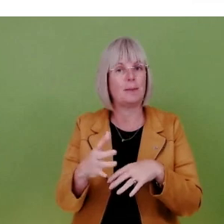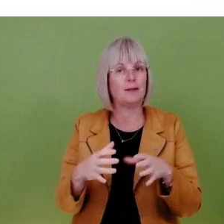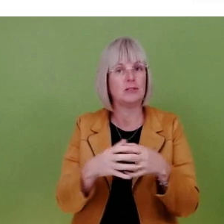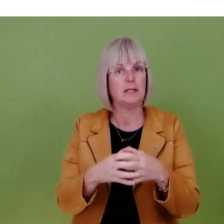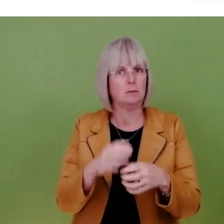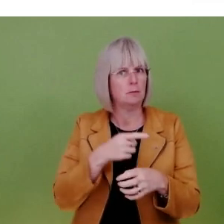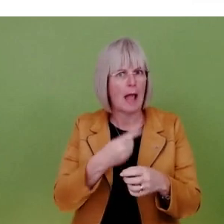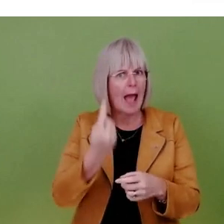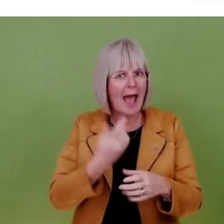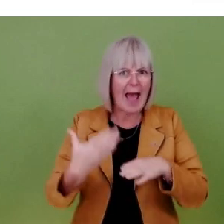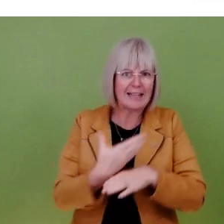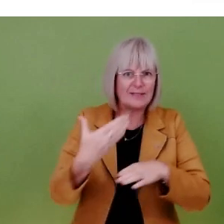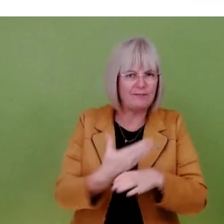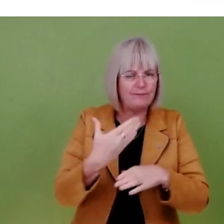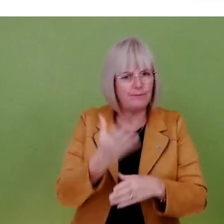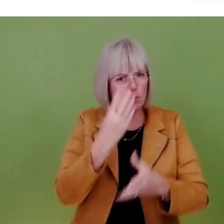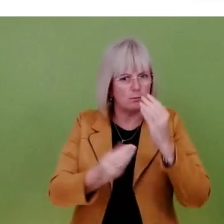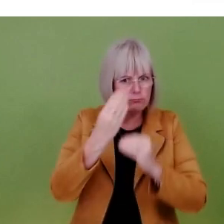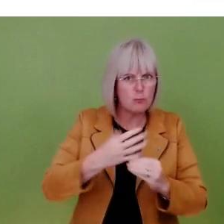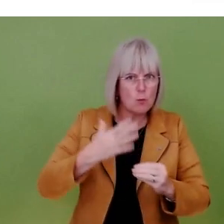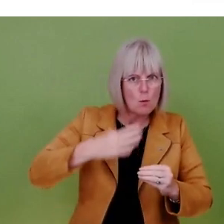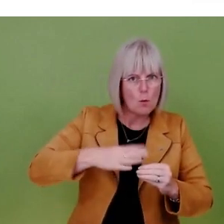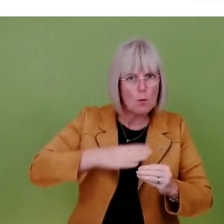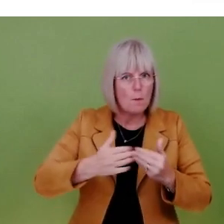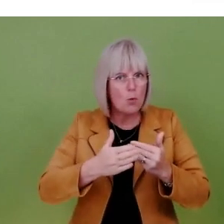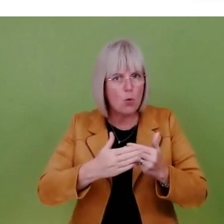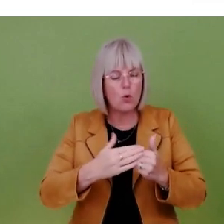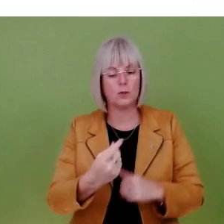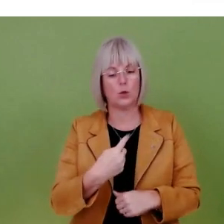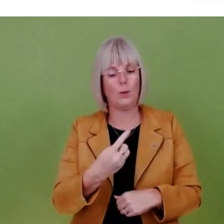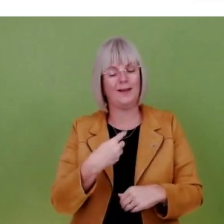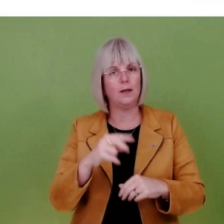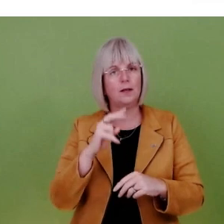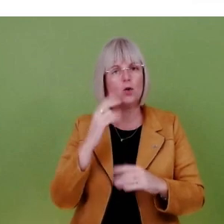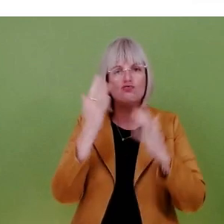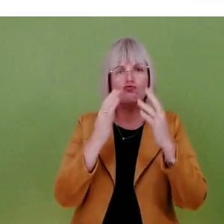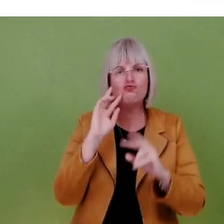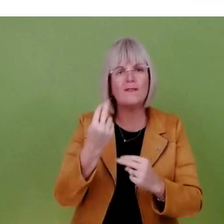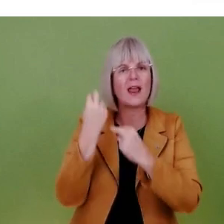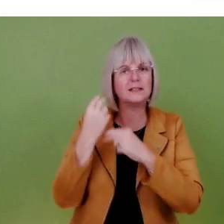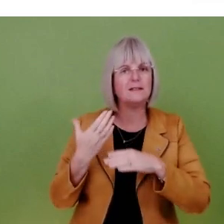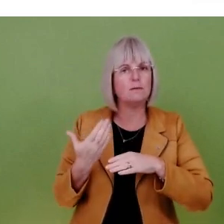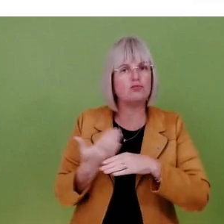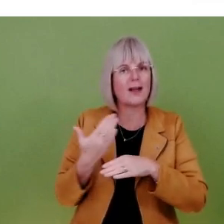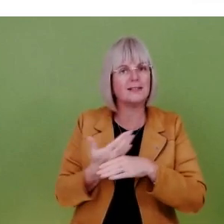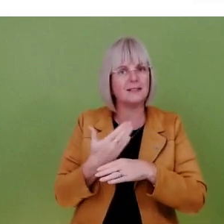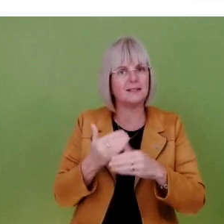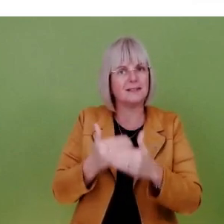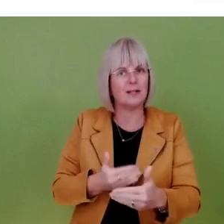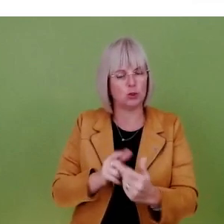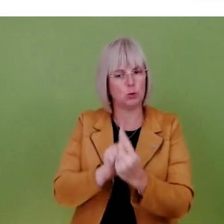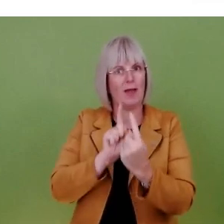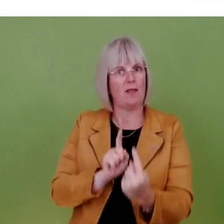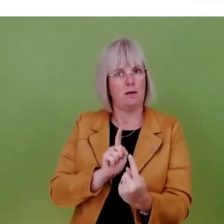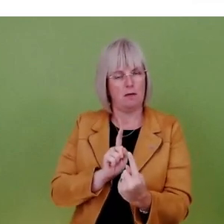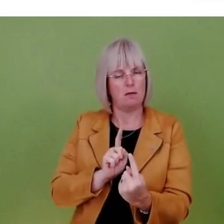more. So we did some reflective practice sessions together. So it's about pushing in all ways